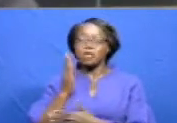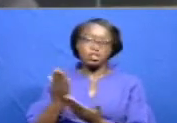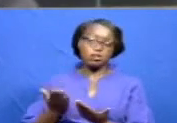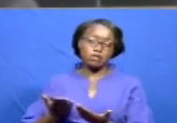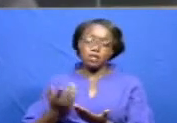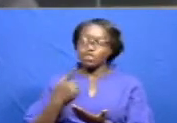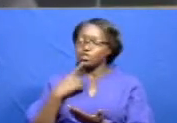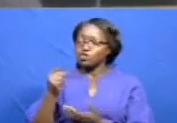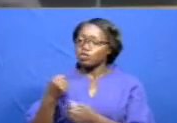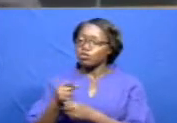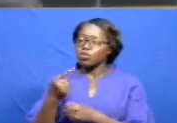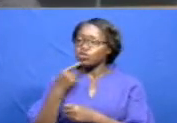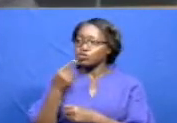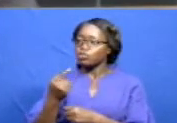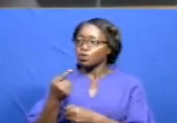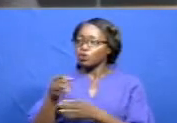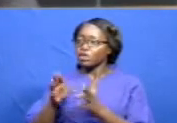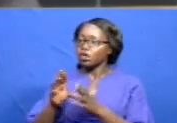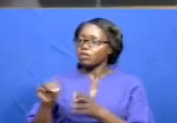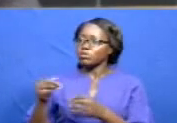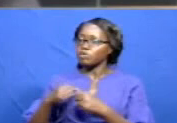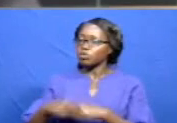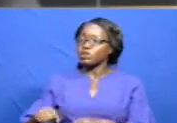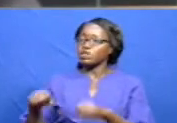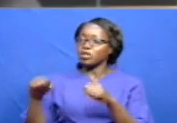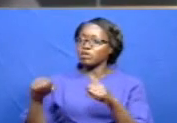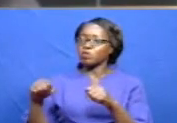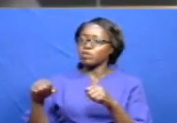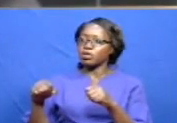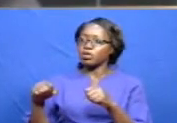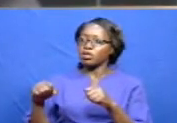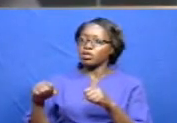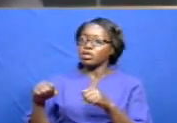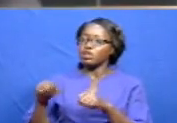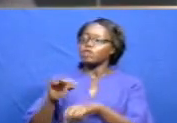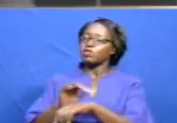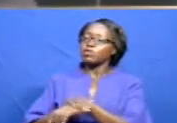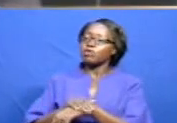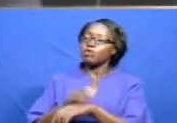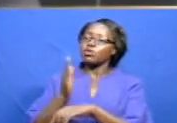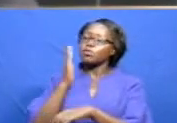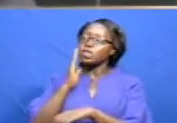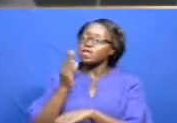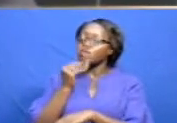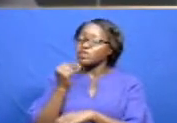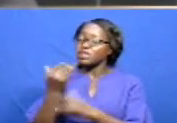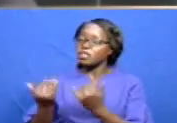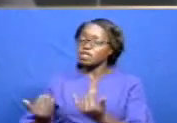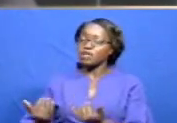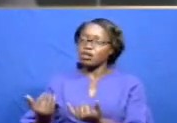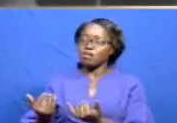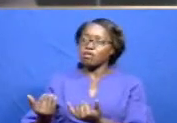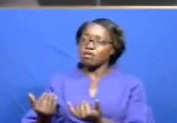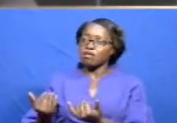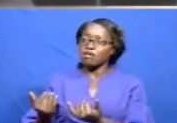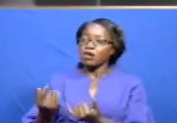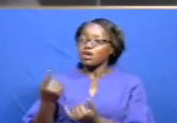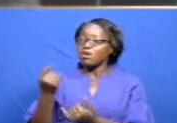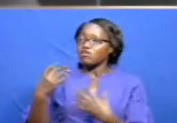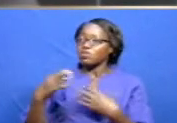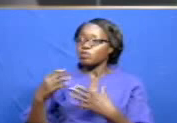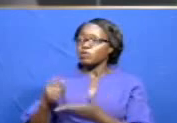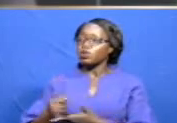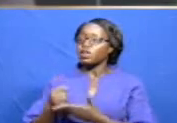so we make sure that we allow them to be able to be good mothers and fathers, especially now, because there are fewer people who are